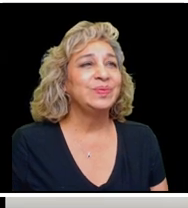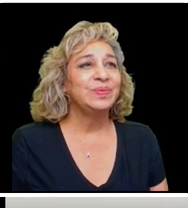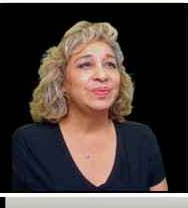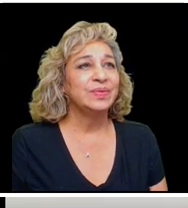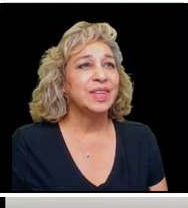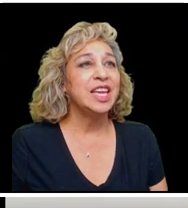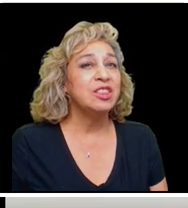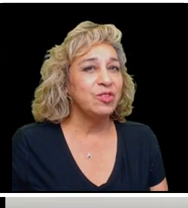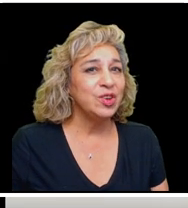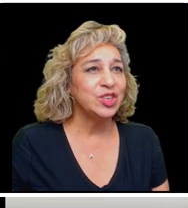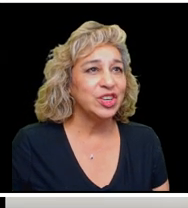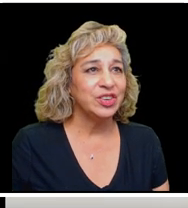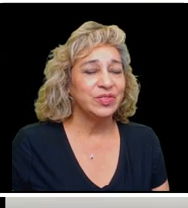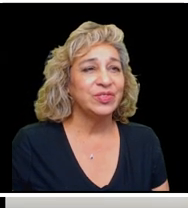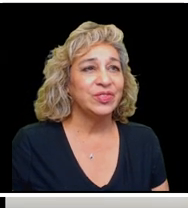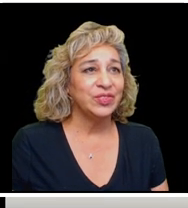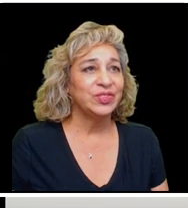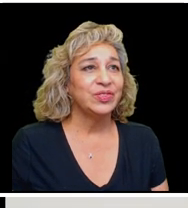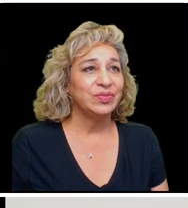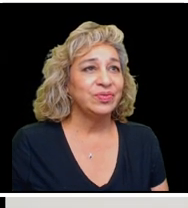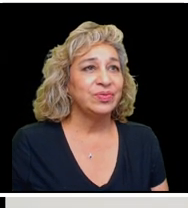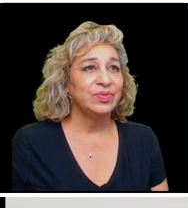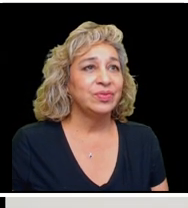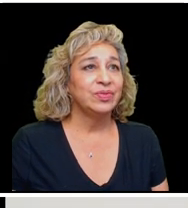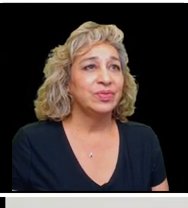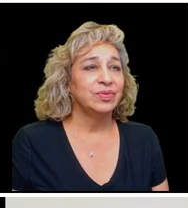in the future